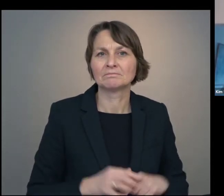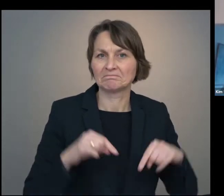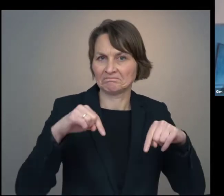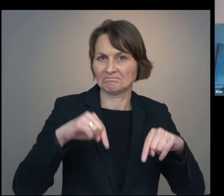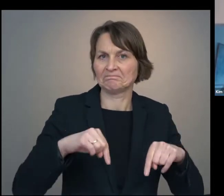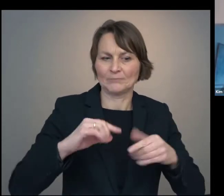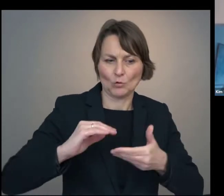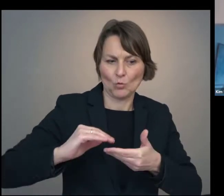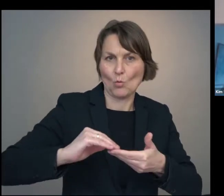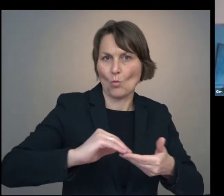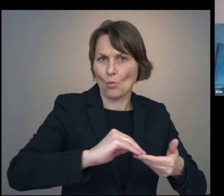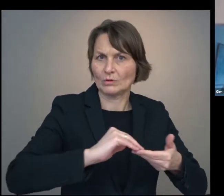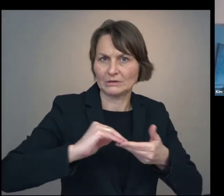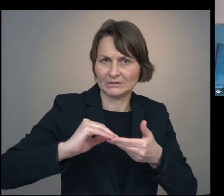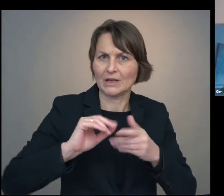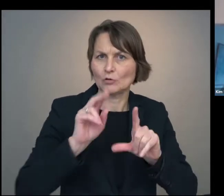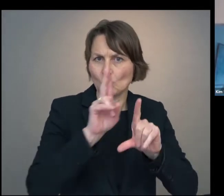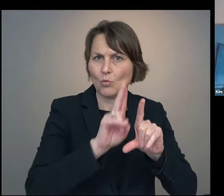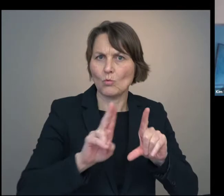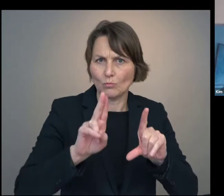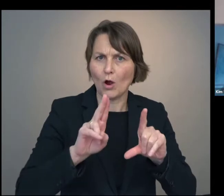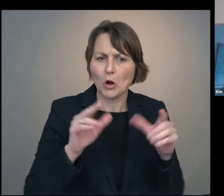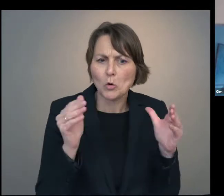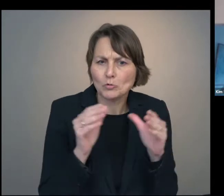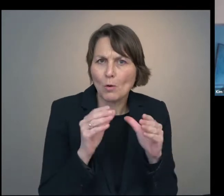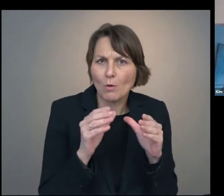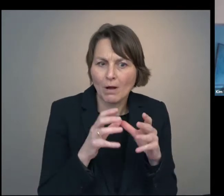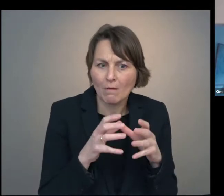an organization that is growing,